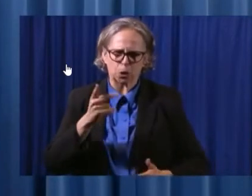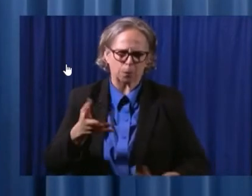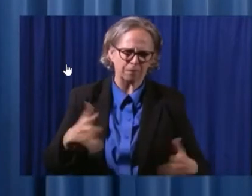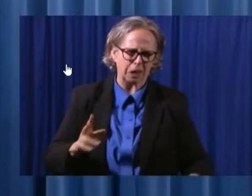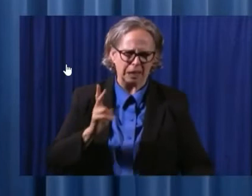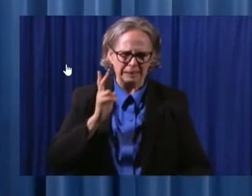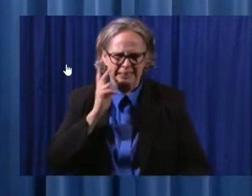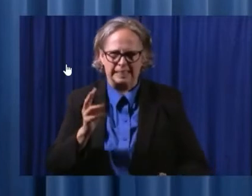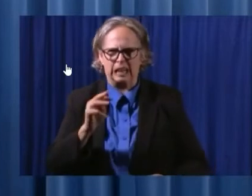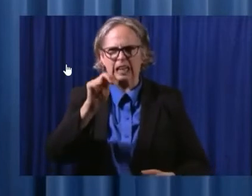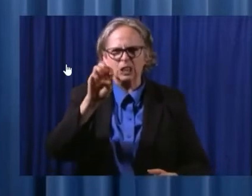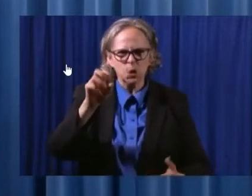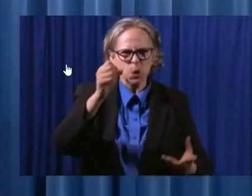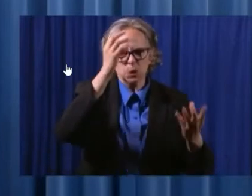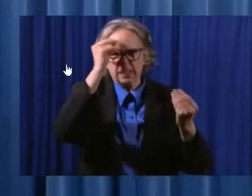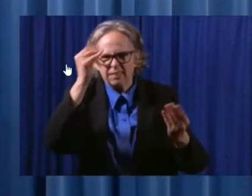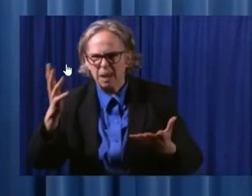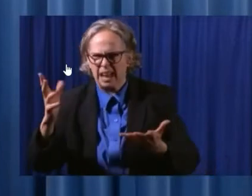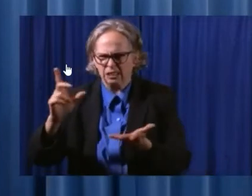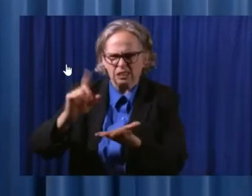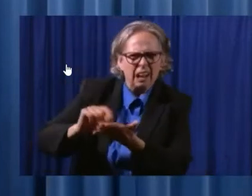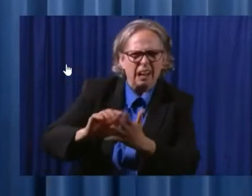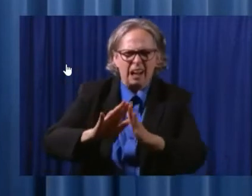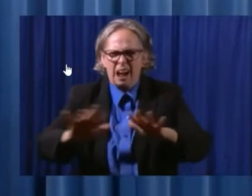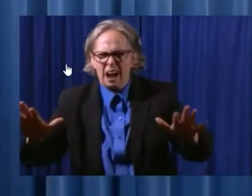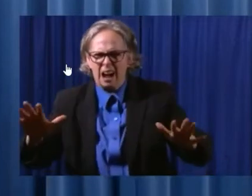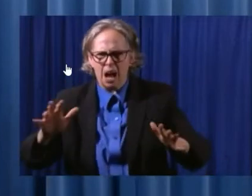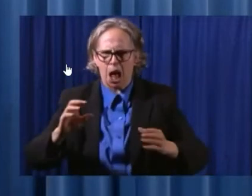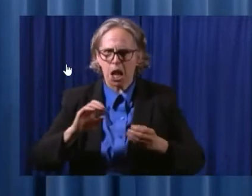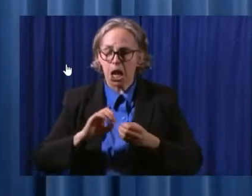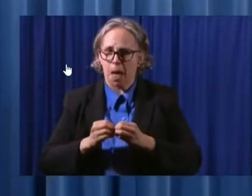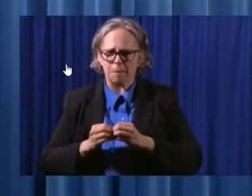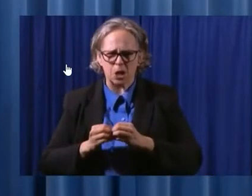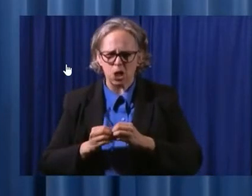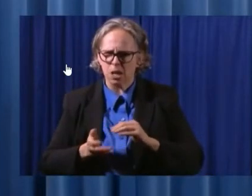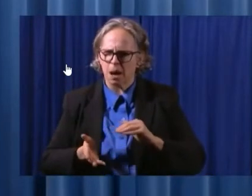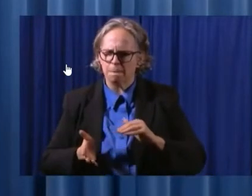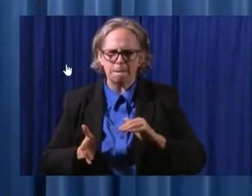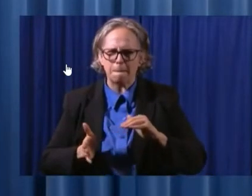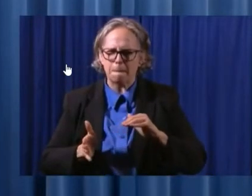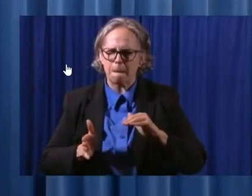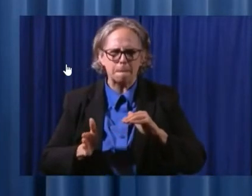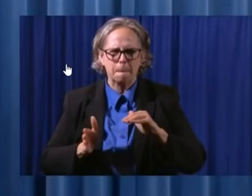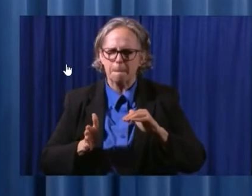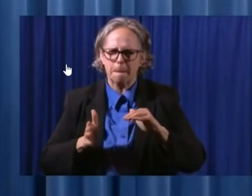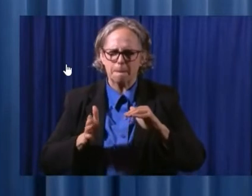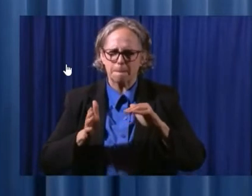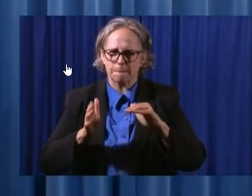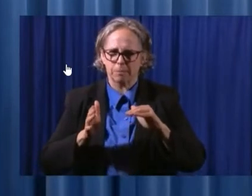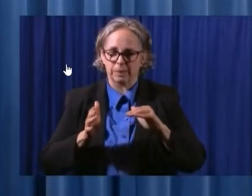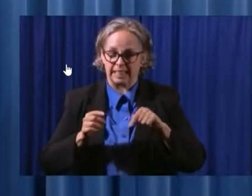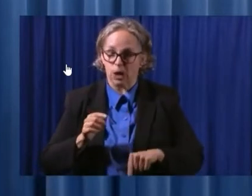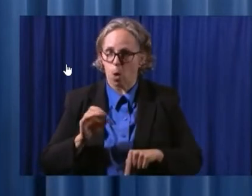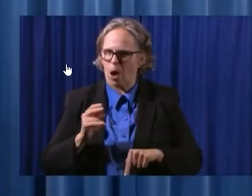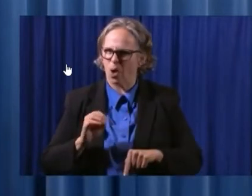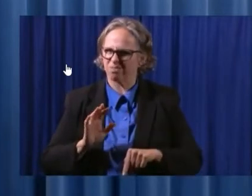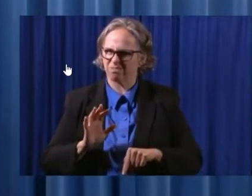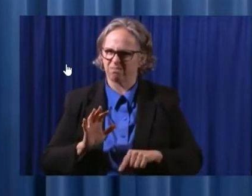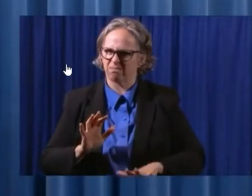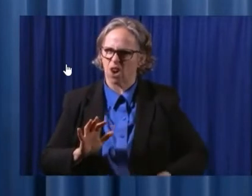and radio, the virus once again is spreading with a vengeance across many parts of the country and across parts of